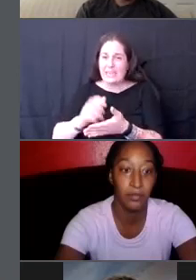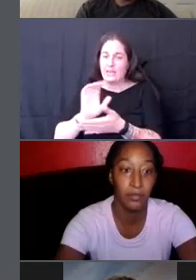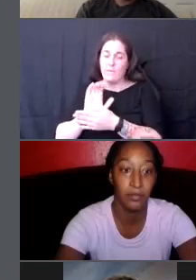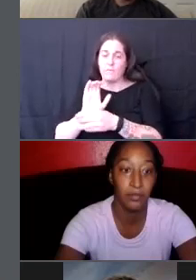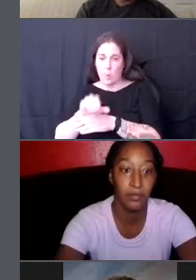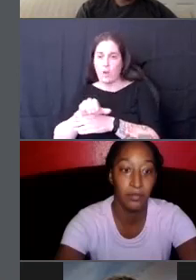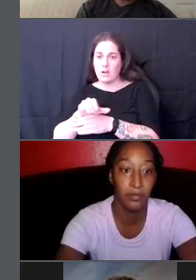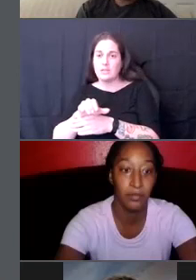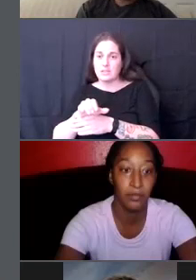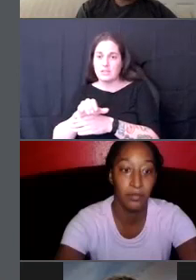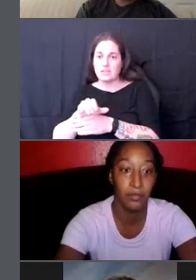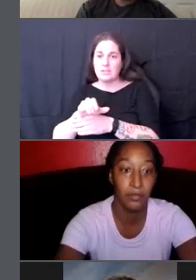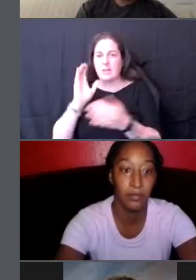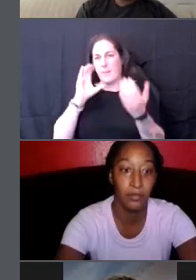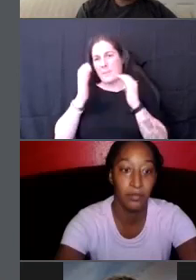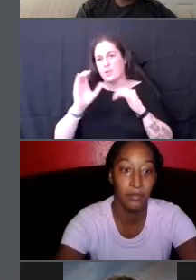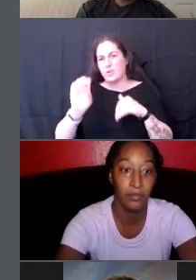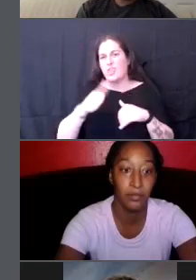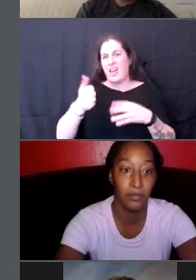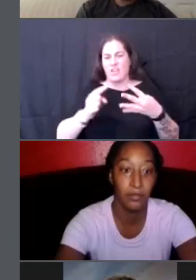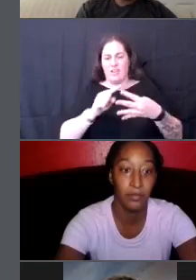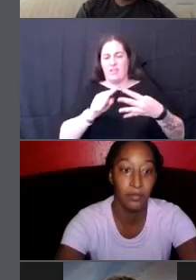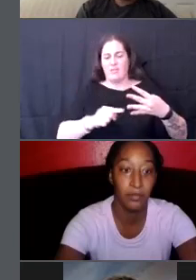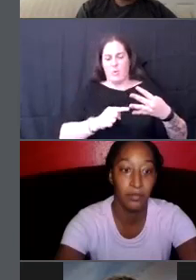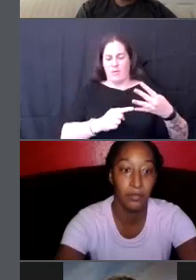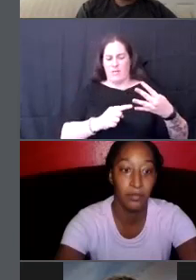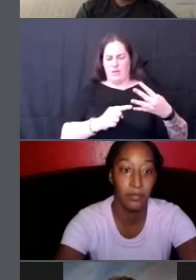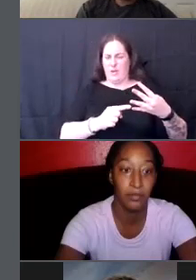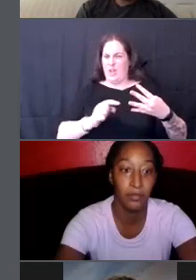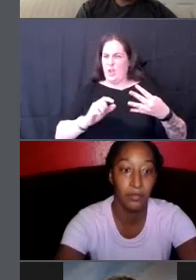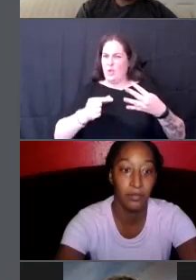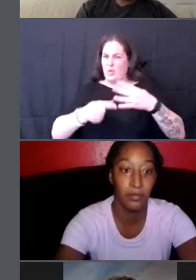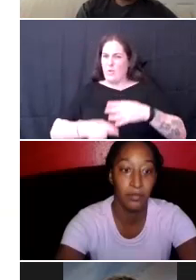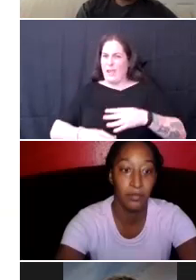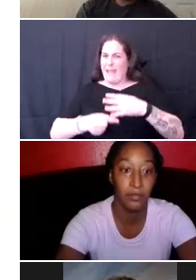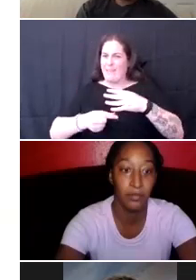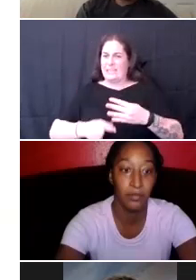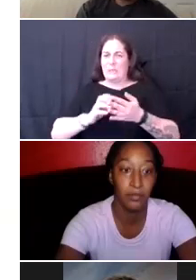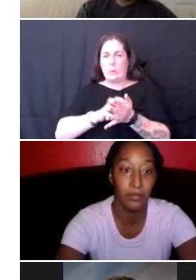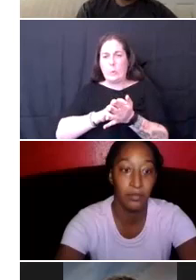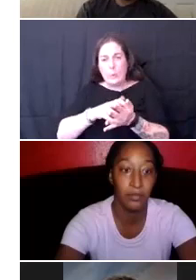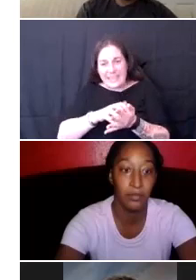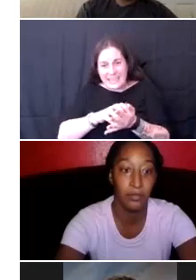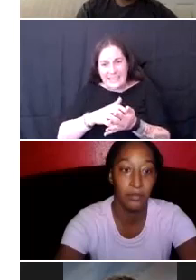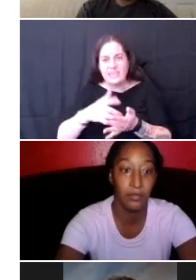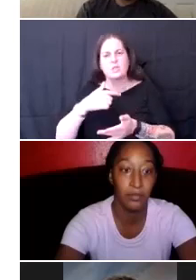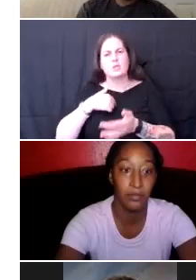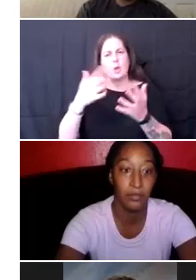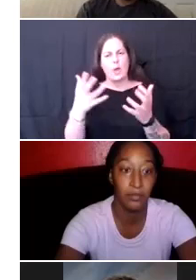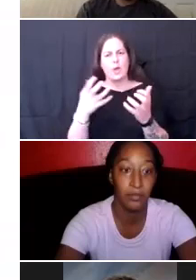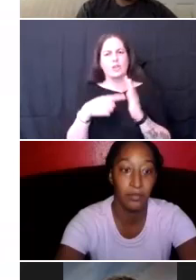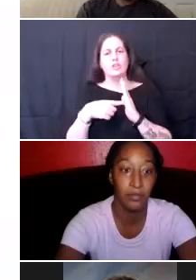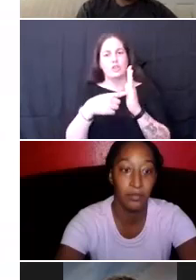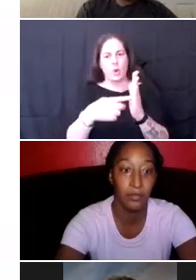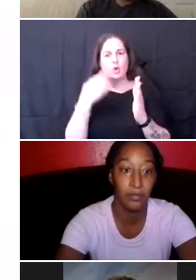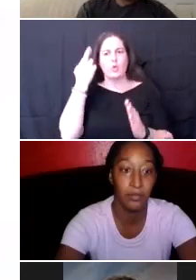me a question, why is it like that? So let me show you something here, the reason